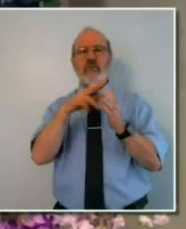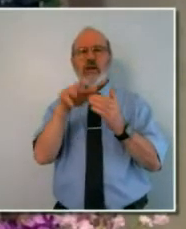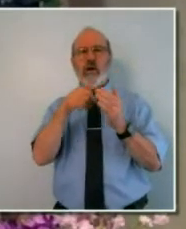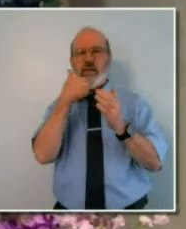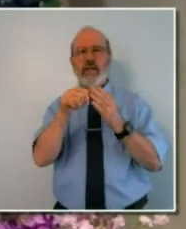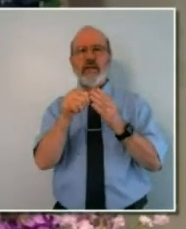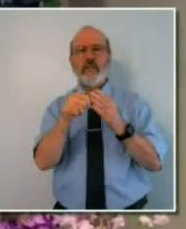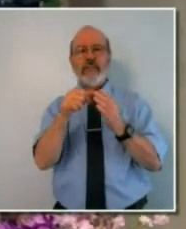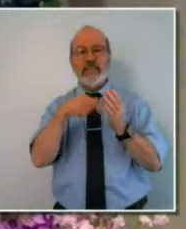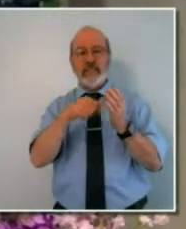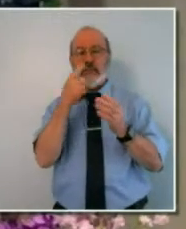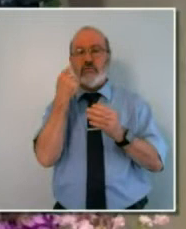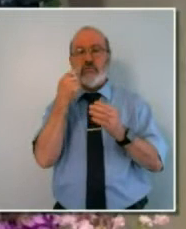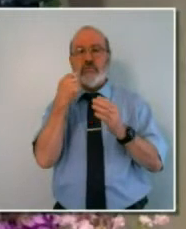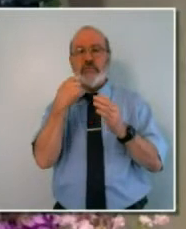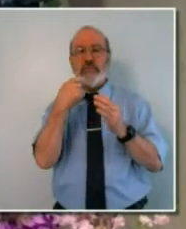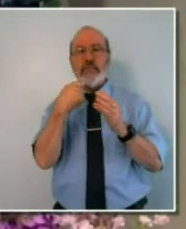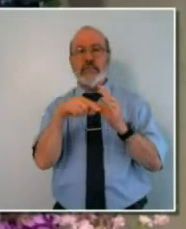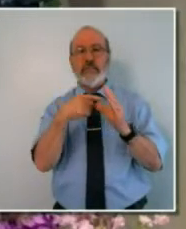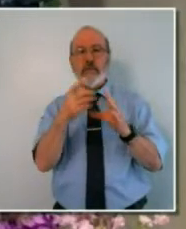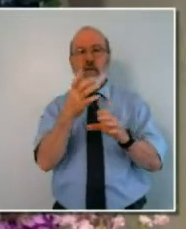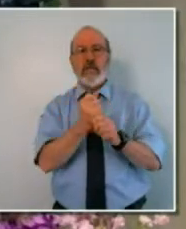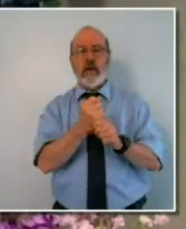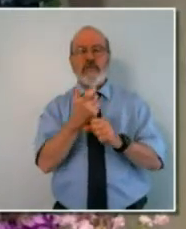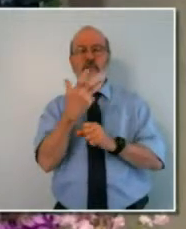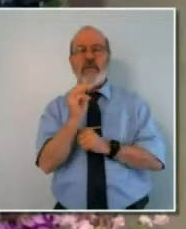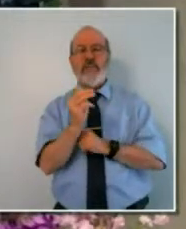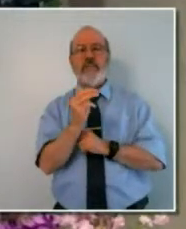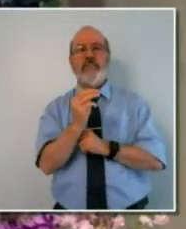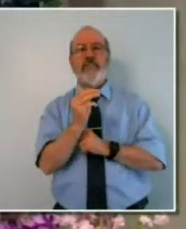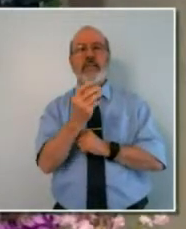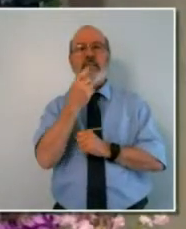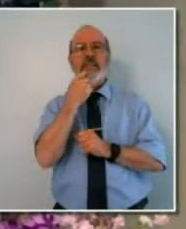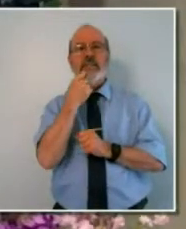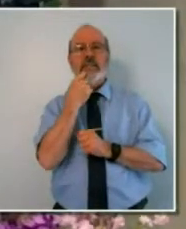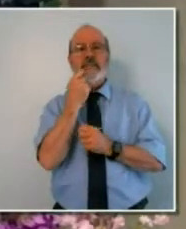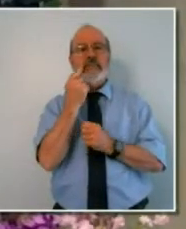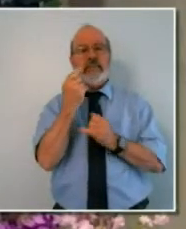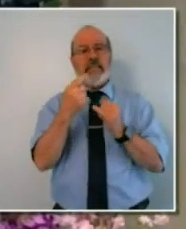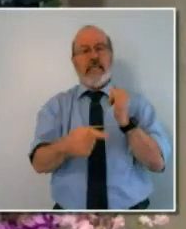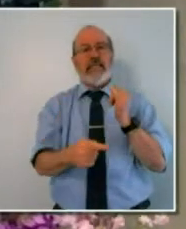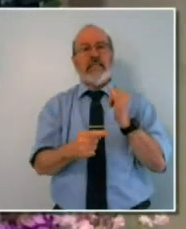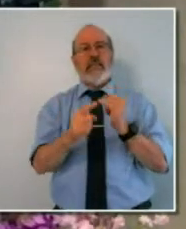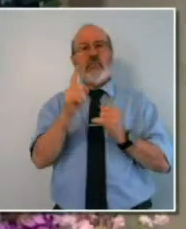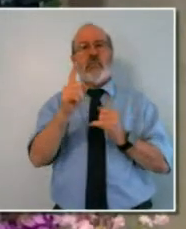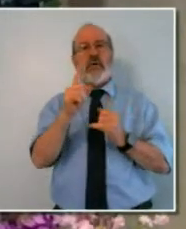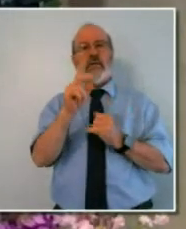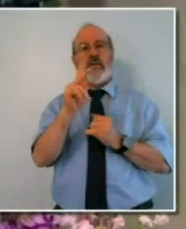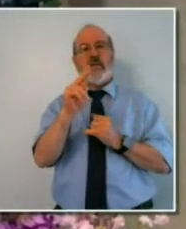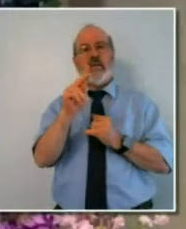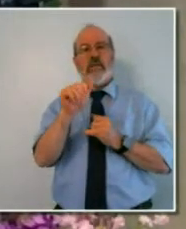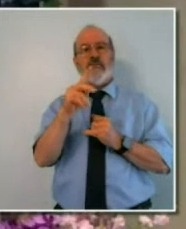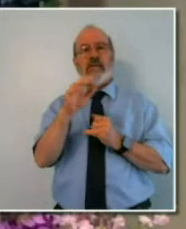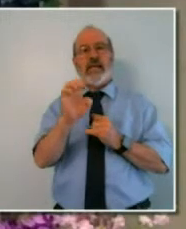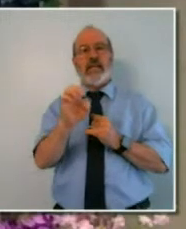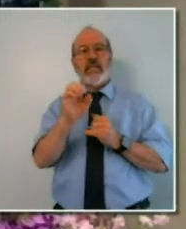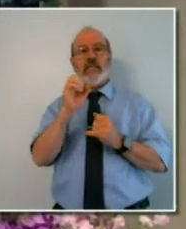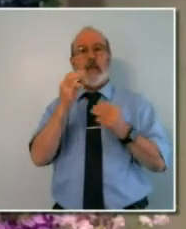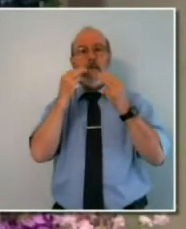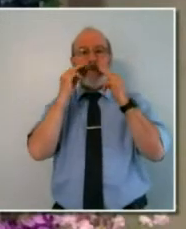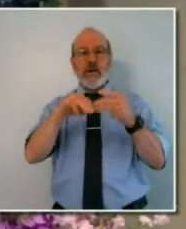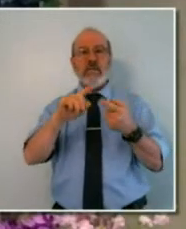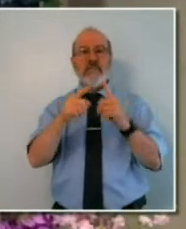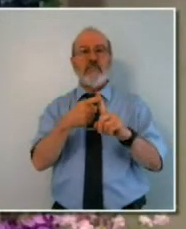this latest letter that I've received from them, they say, last but not least, one of Katie's Muslim friends she